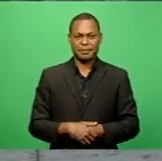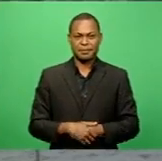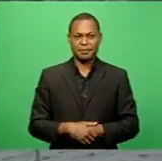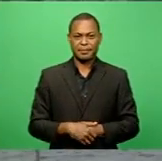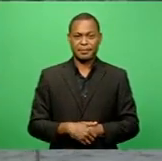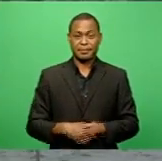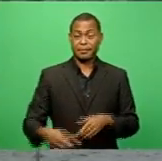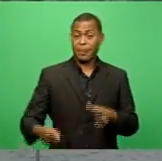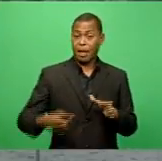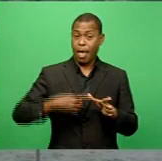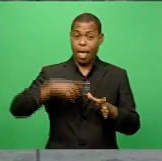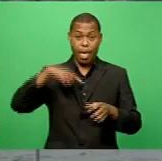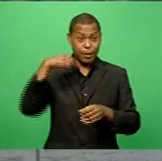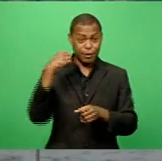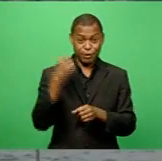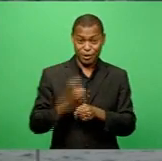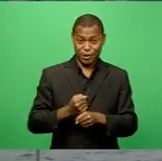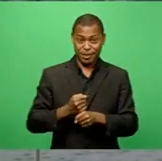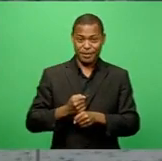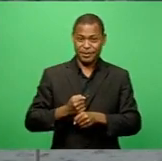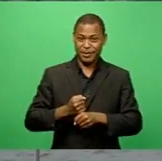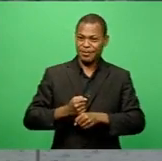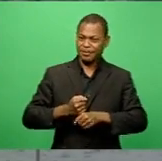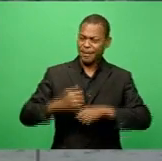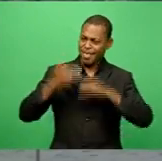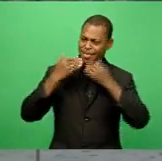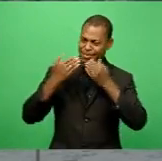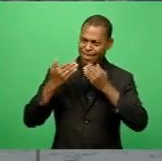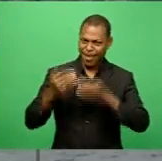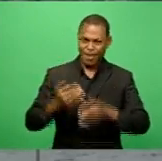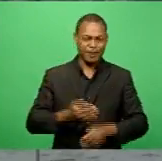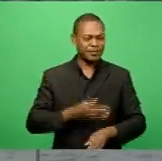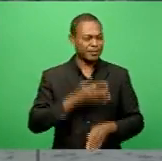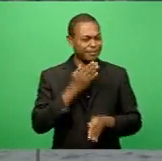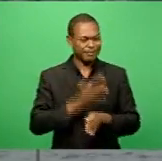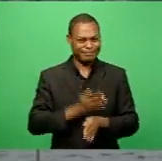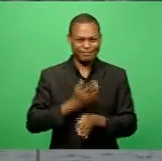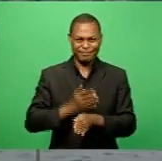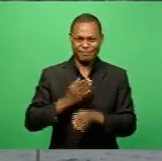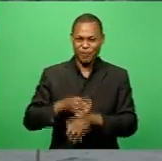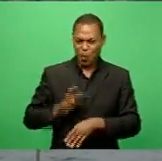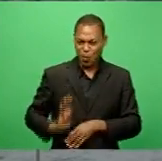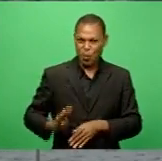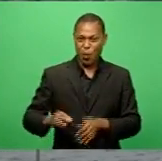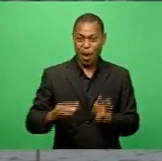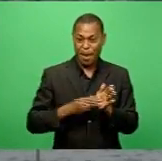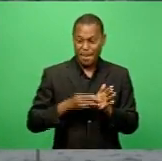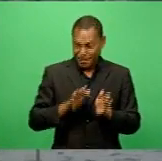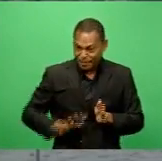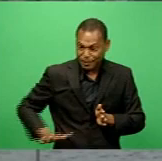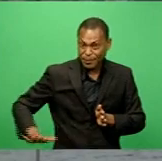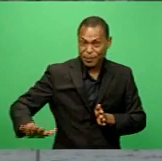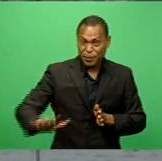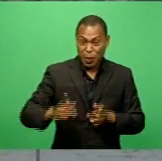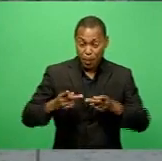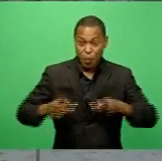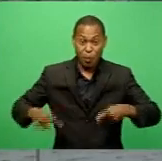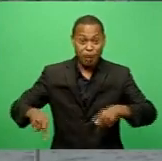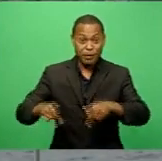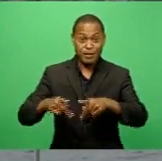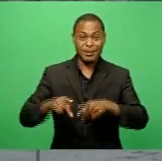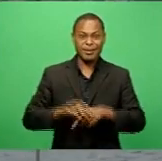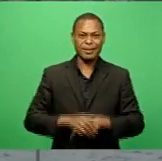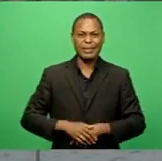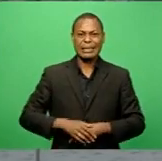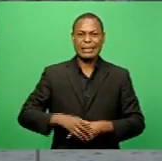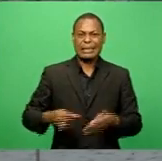Attorney General Ayaz Said Qayyum has praised the resilience of people in the Mbua and Maduwata province following the devastation